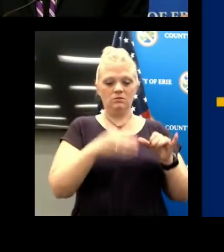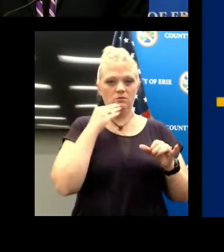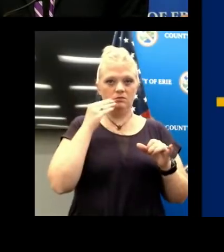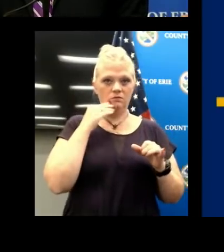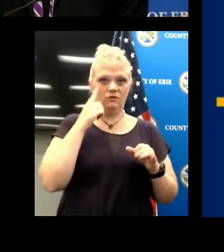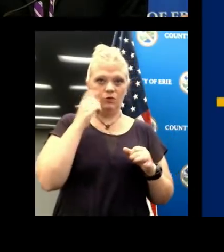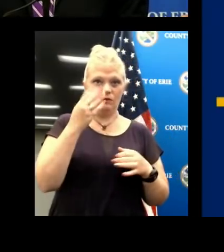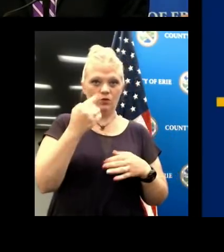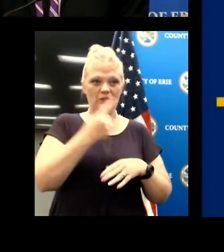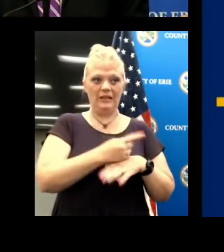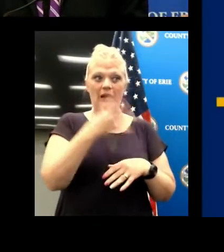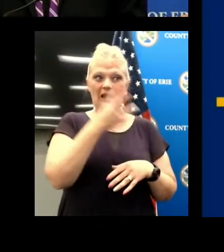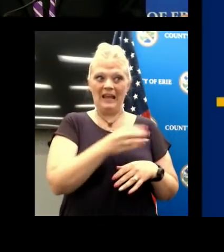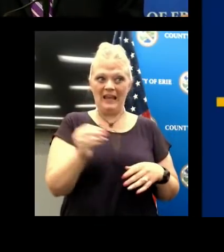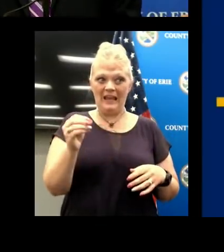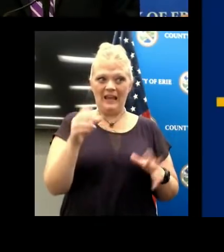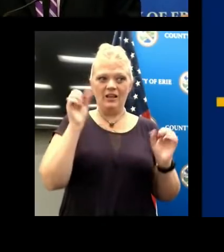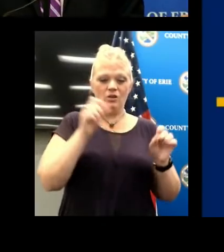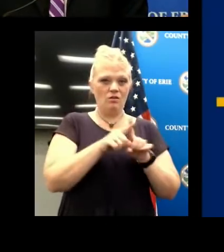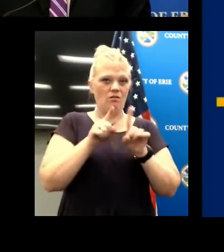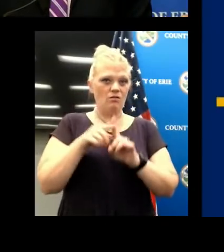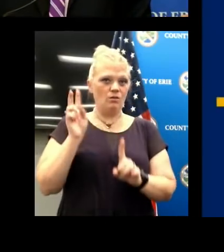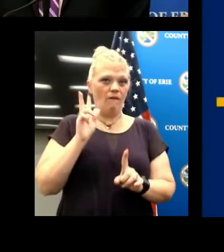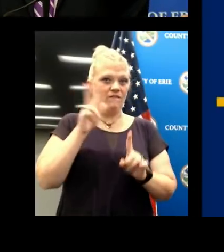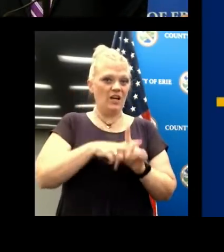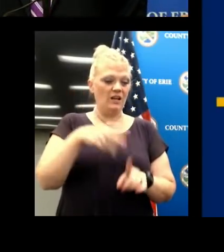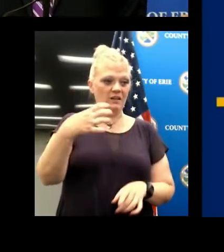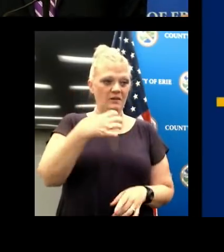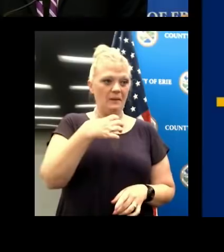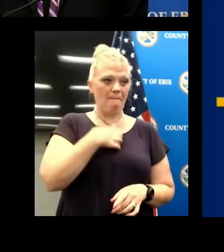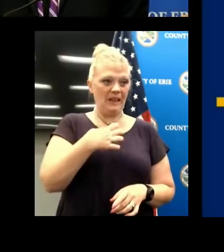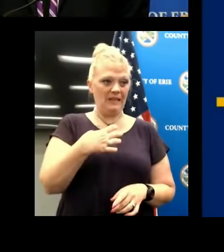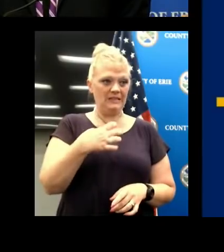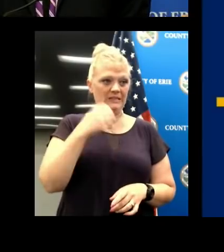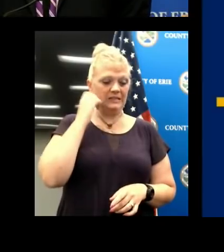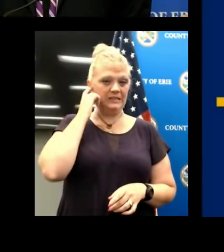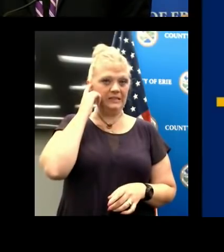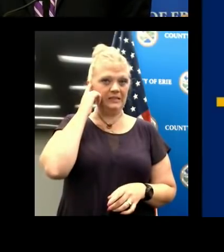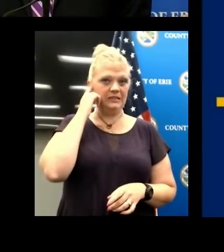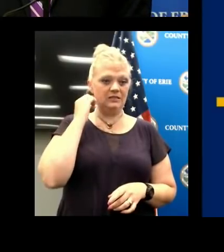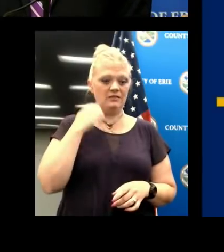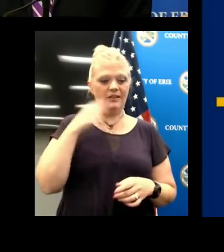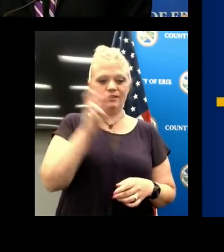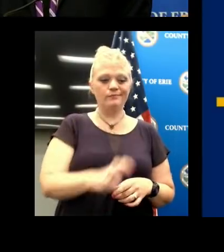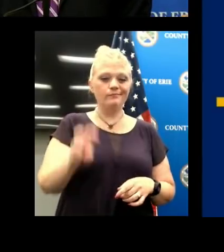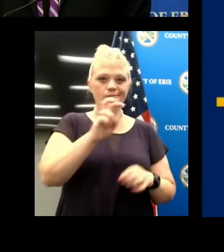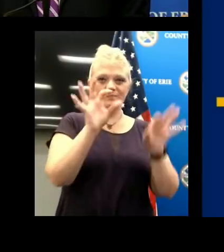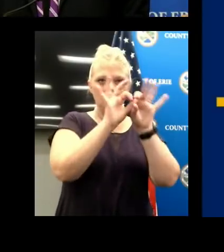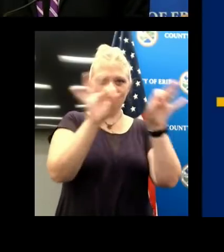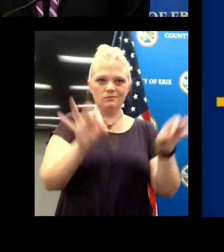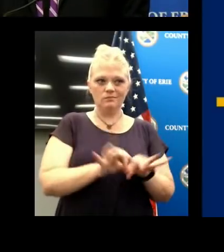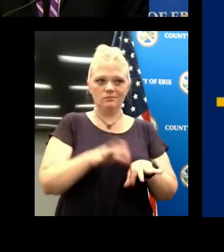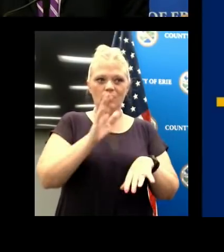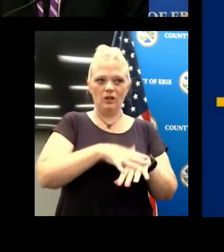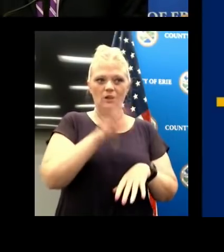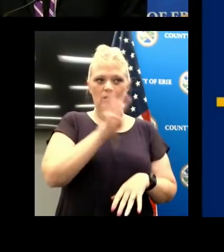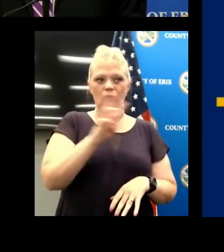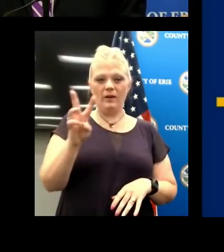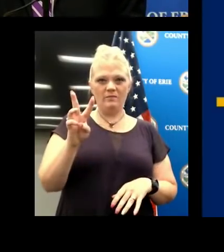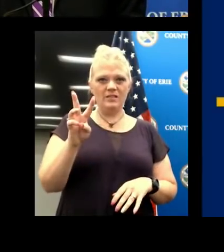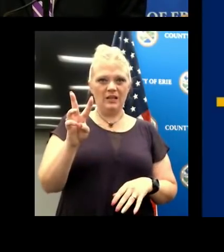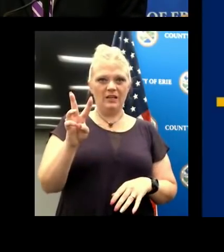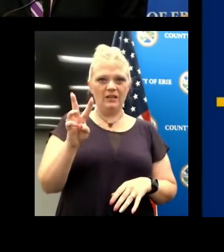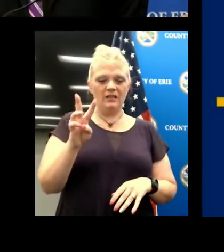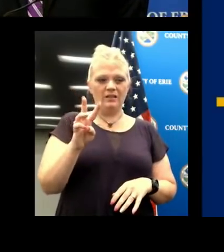And this is a big one. You can also file a complaint of traveler form on our website.